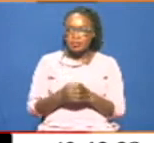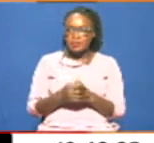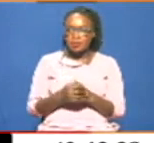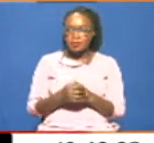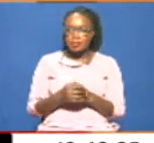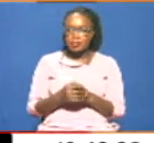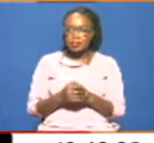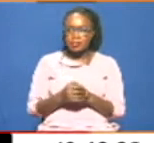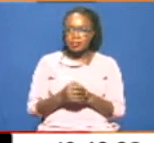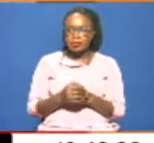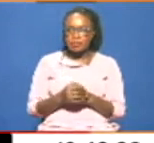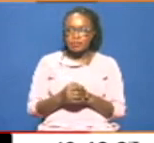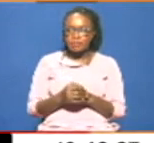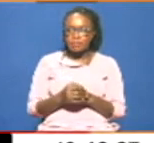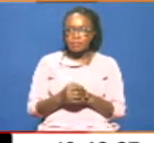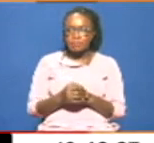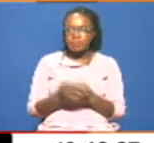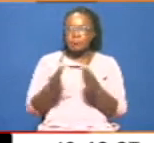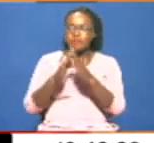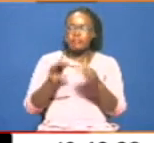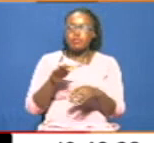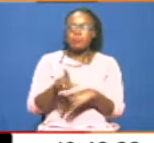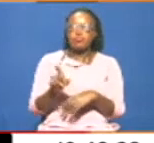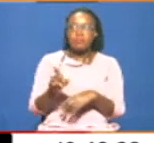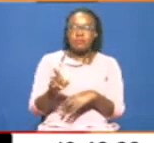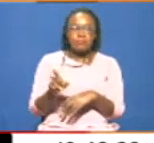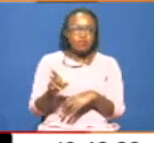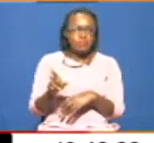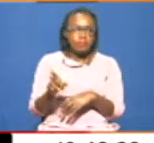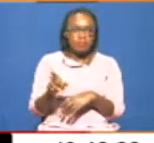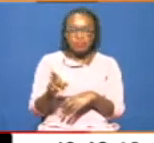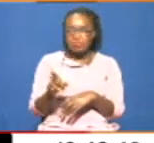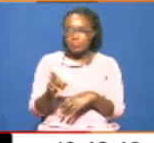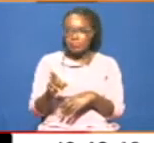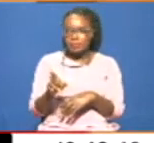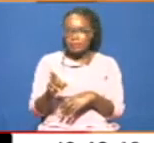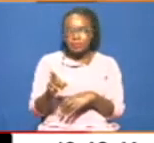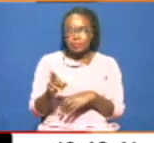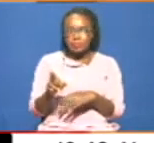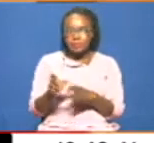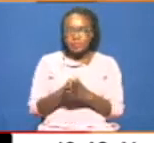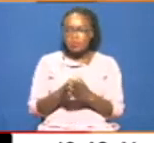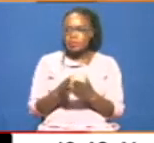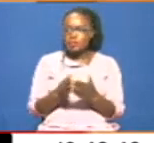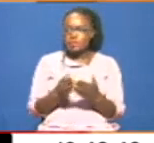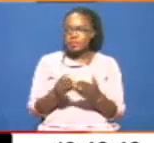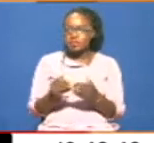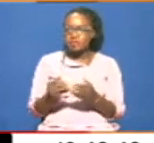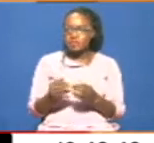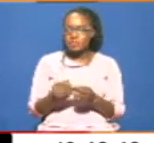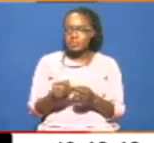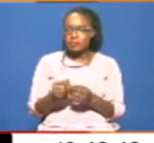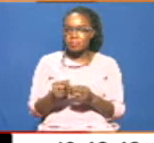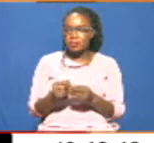stove in their houses because there were headaches. Someone told us their kids were fainting.